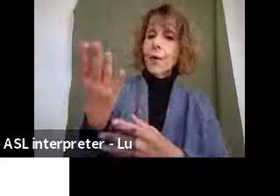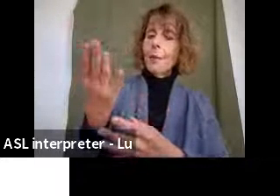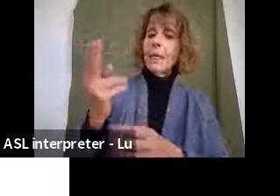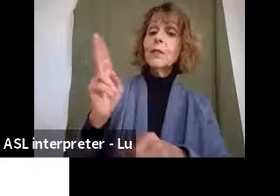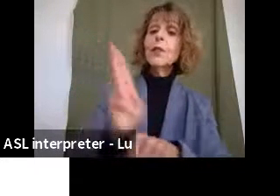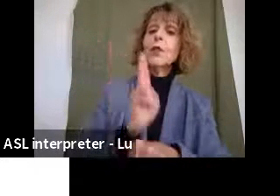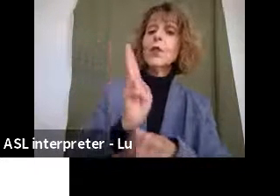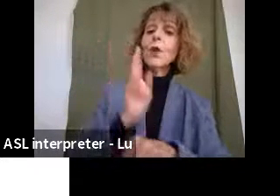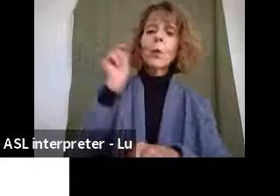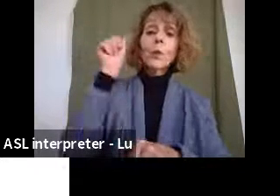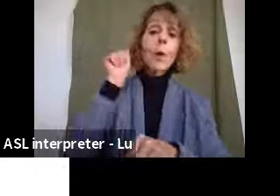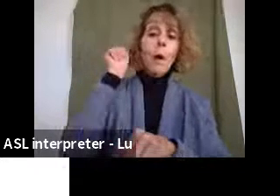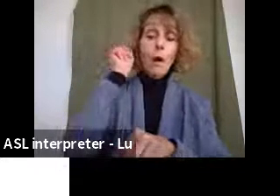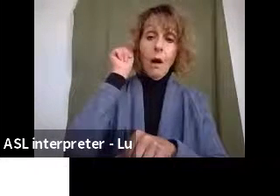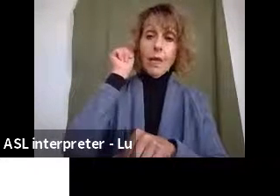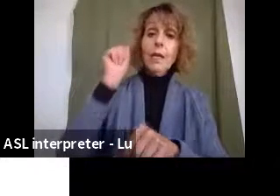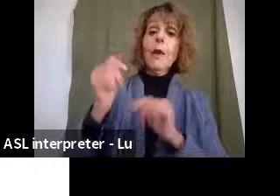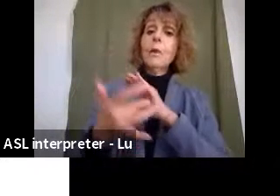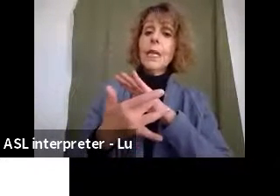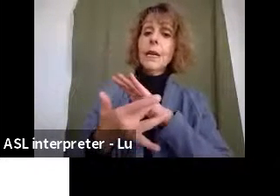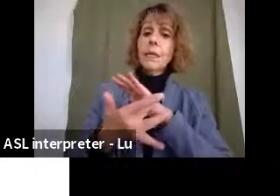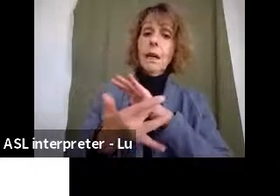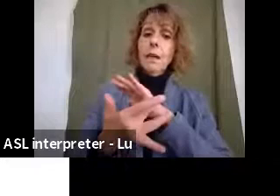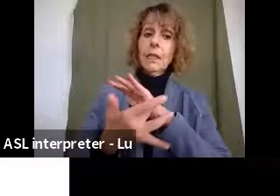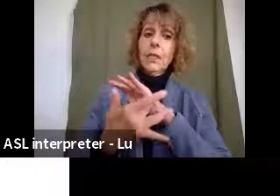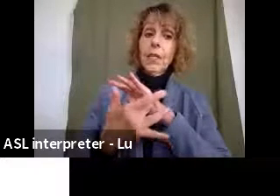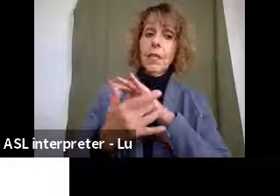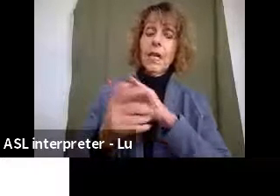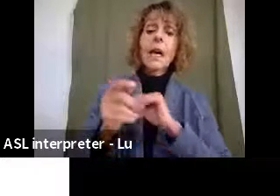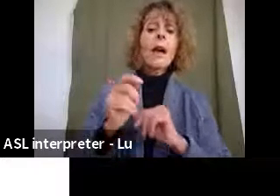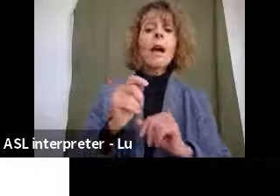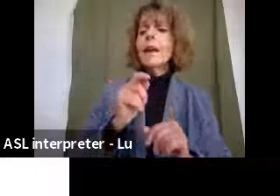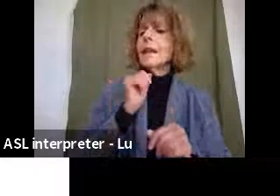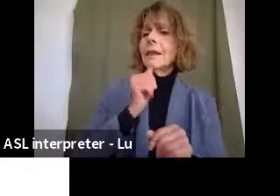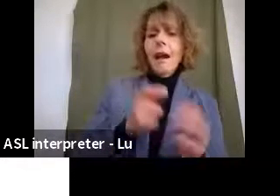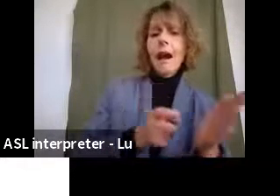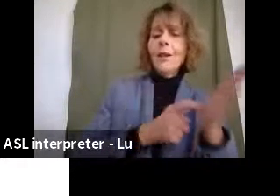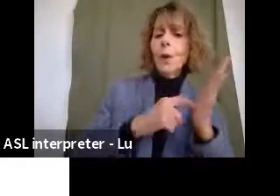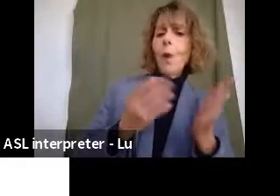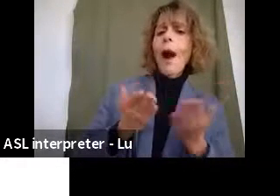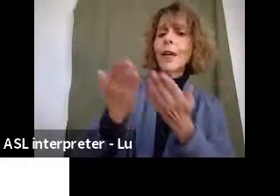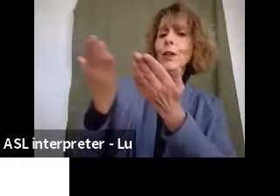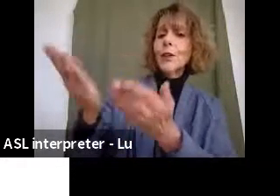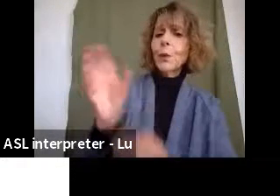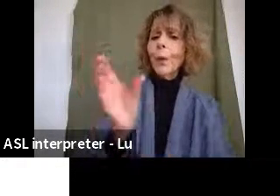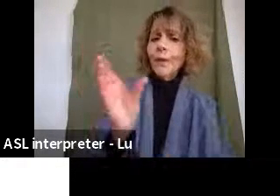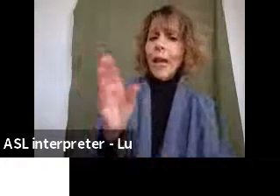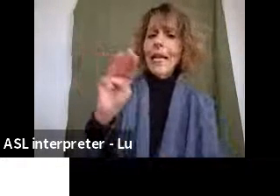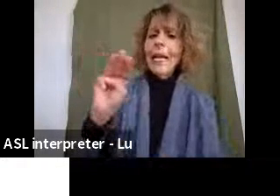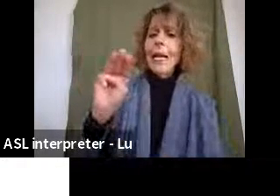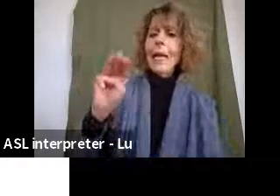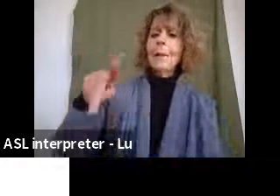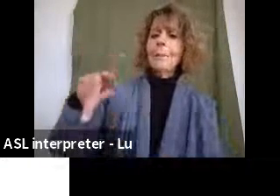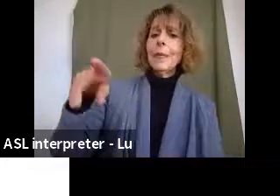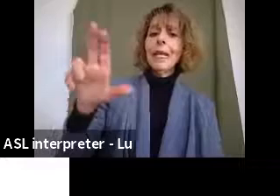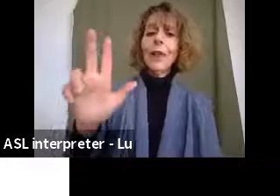another um, technology. You don't have to provide them with an MP3 player or an iPhone,